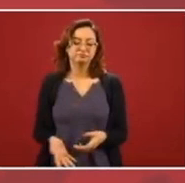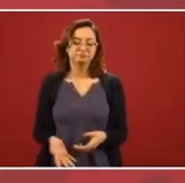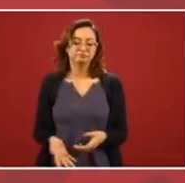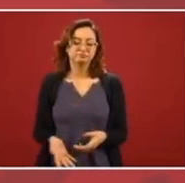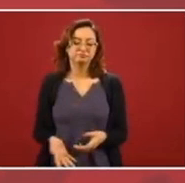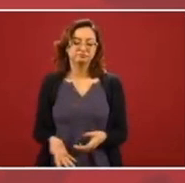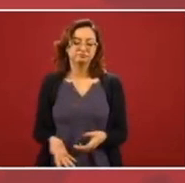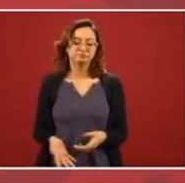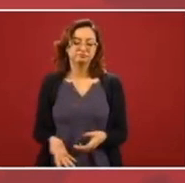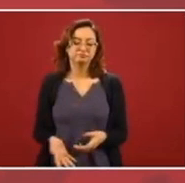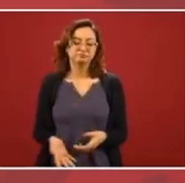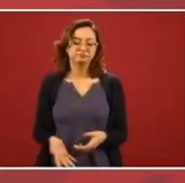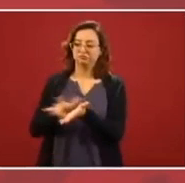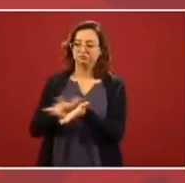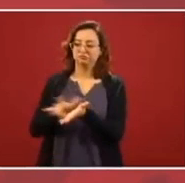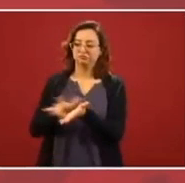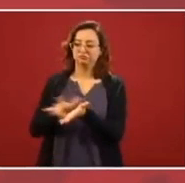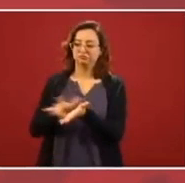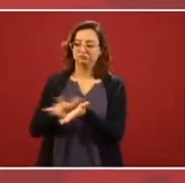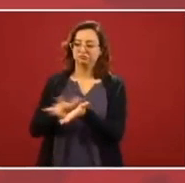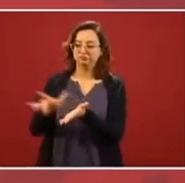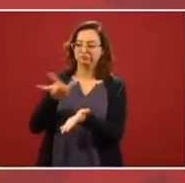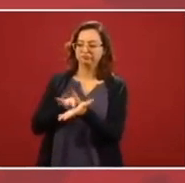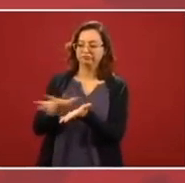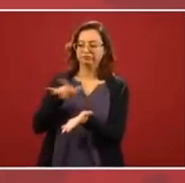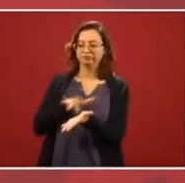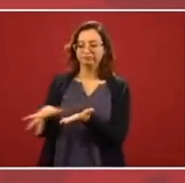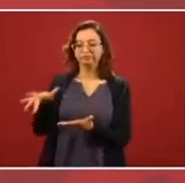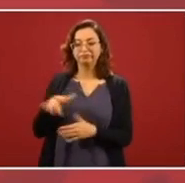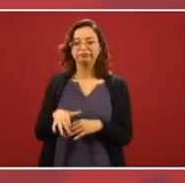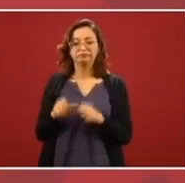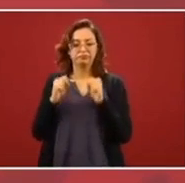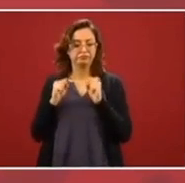is already taking place.